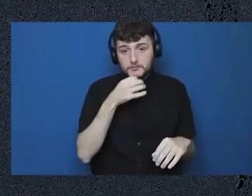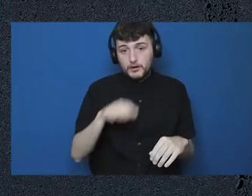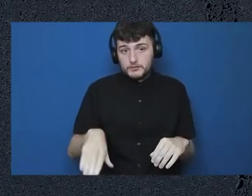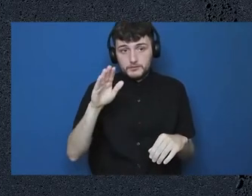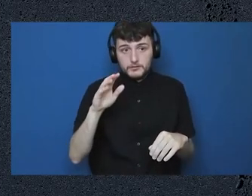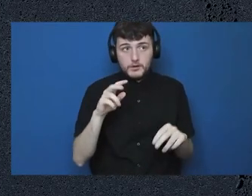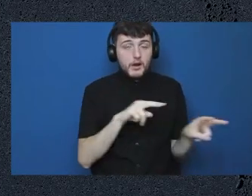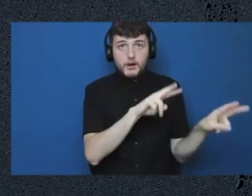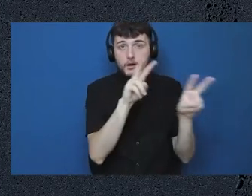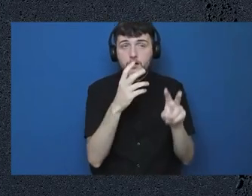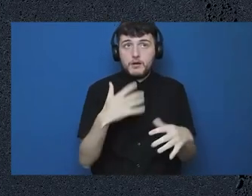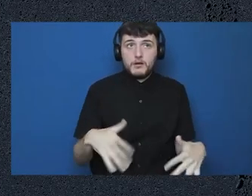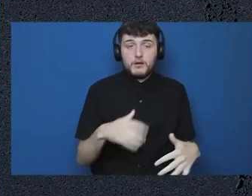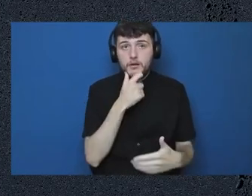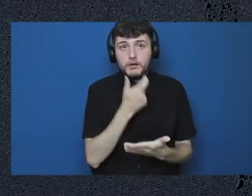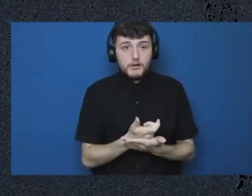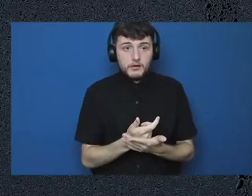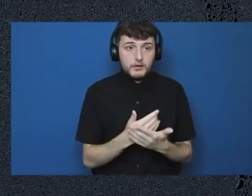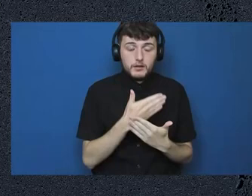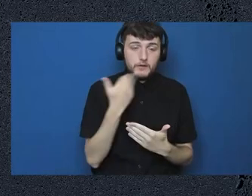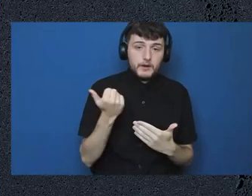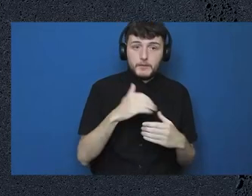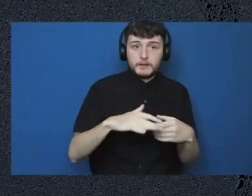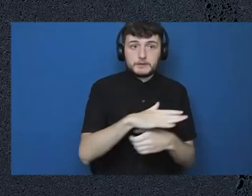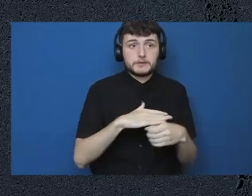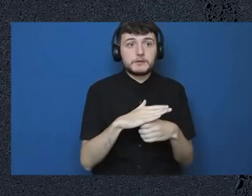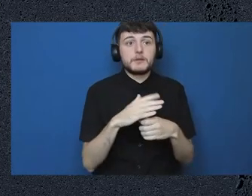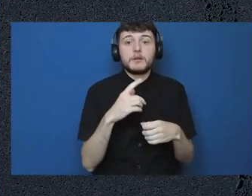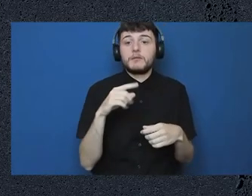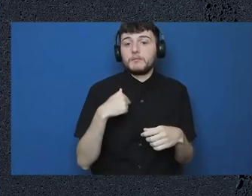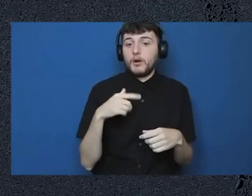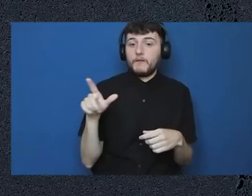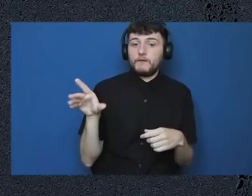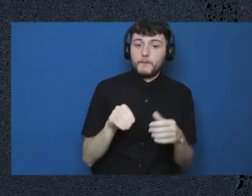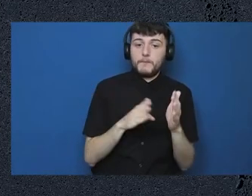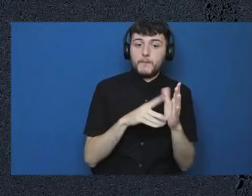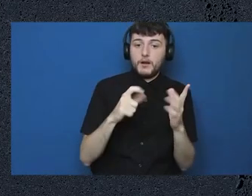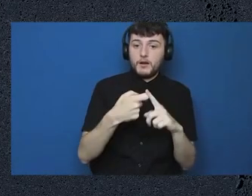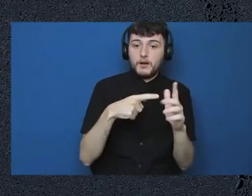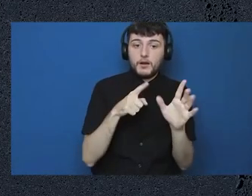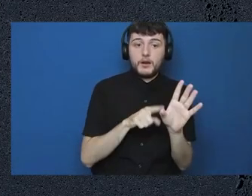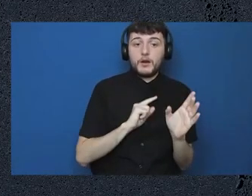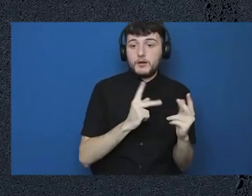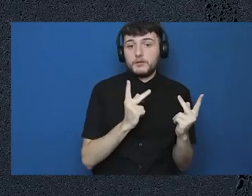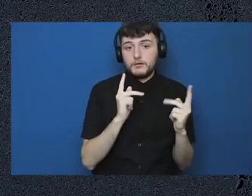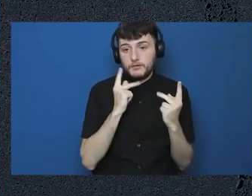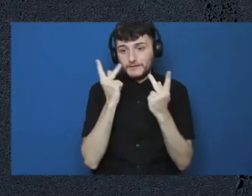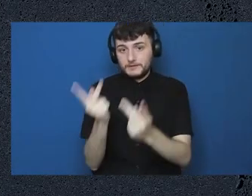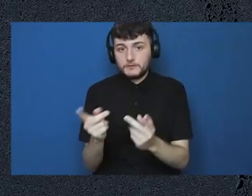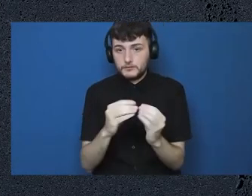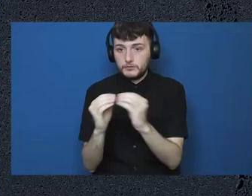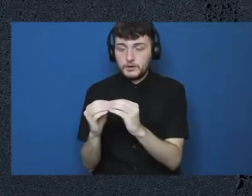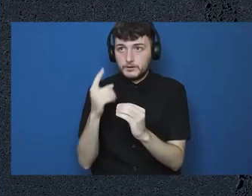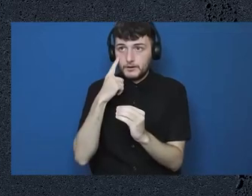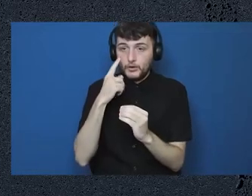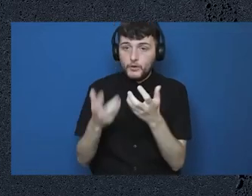place for a North Queenslander from regional Mackay. And I was so excited to be there. I pursued a